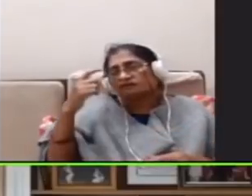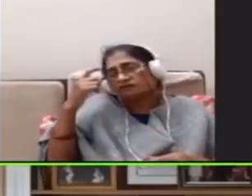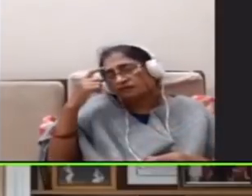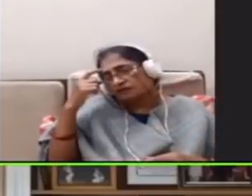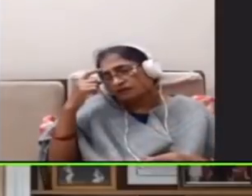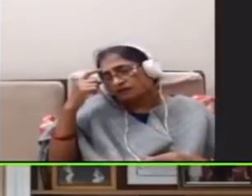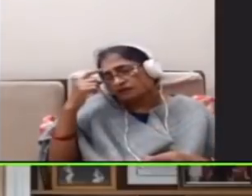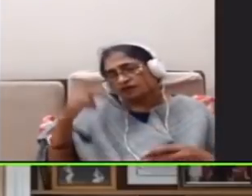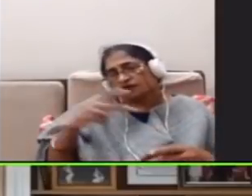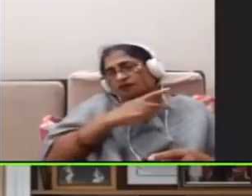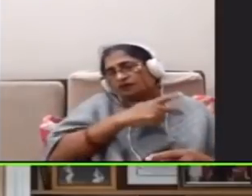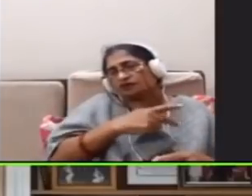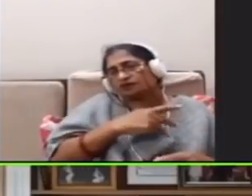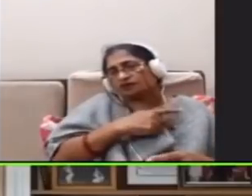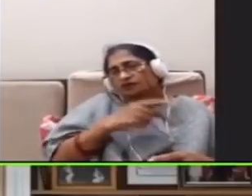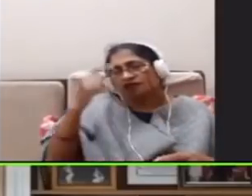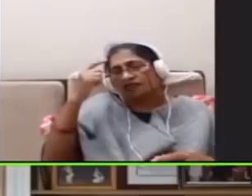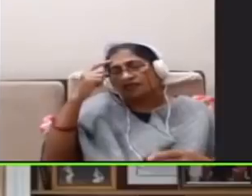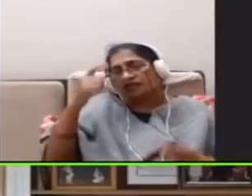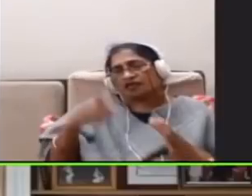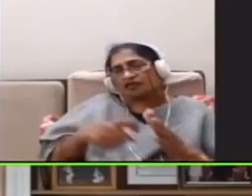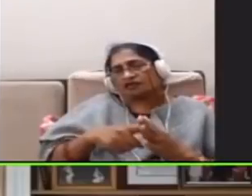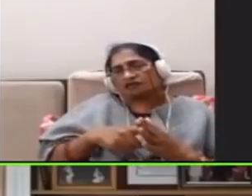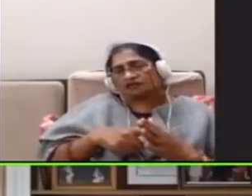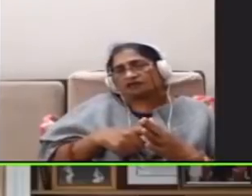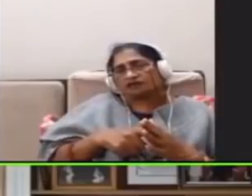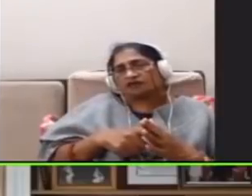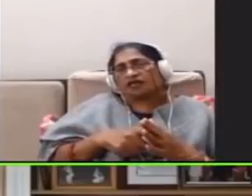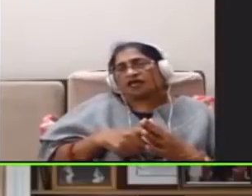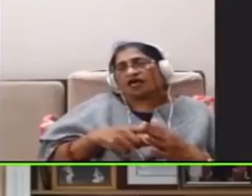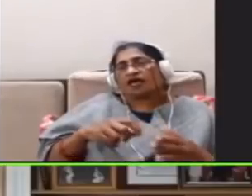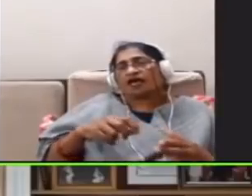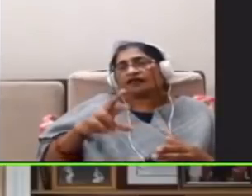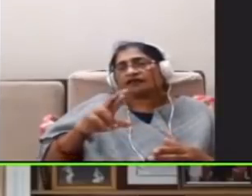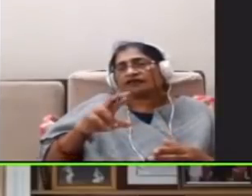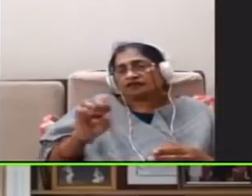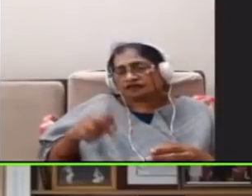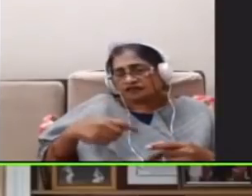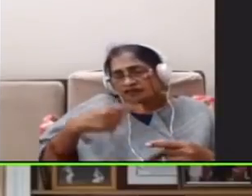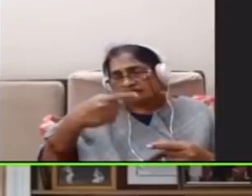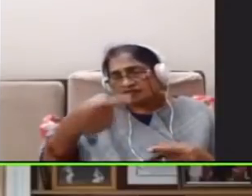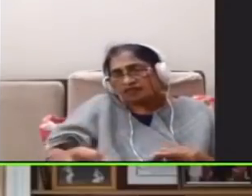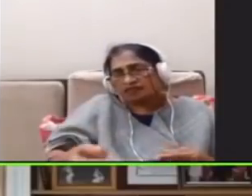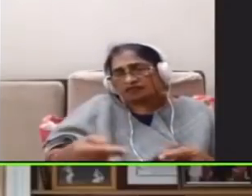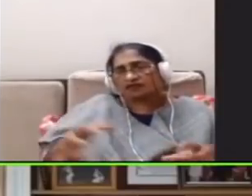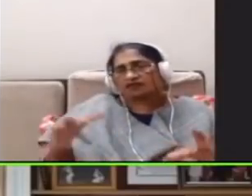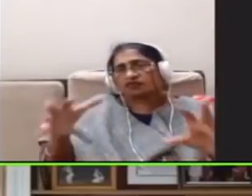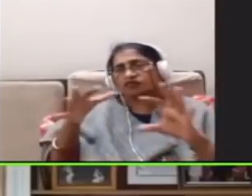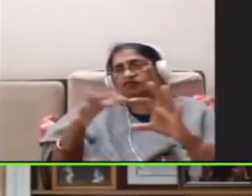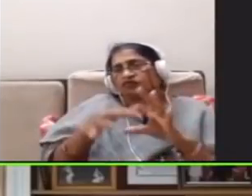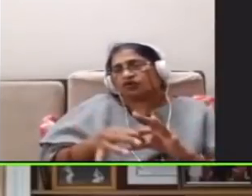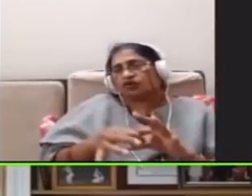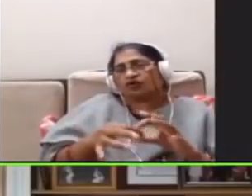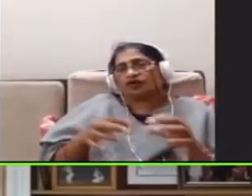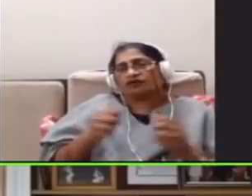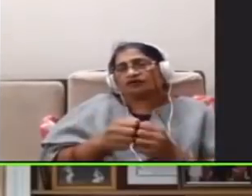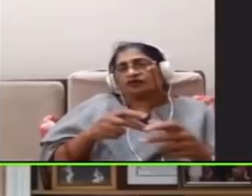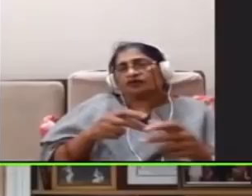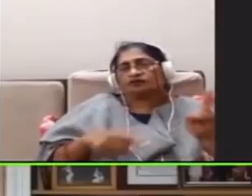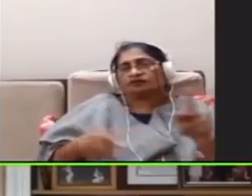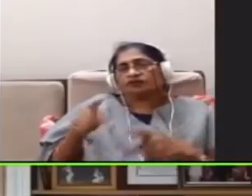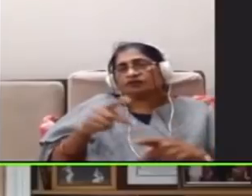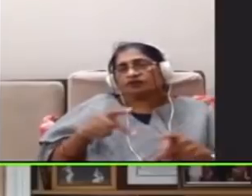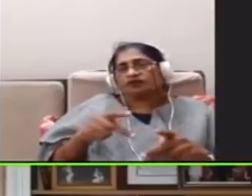personally, I need to have tangible results. I need to collaborate with people who are willing to put that money